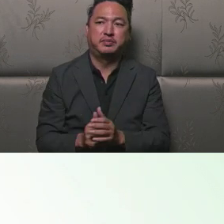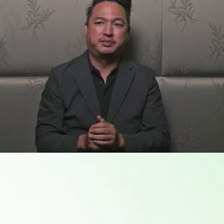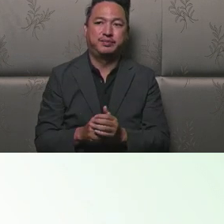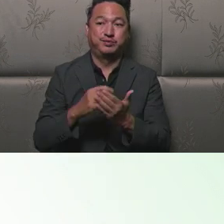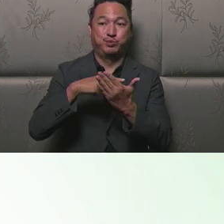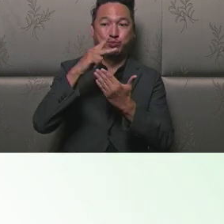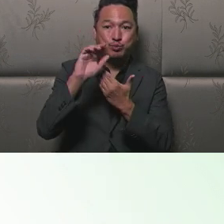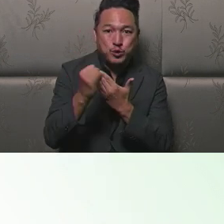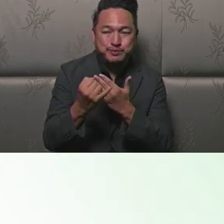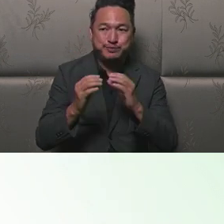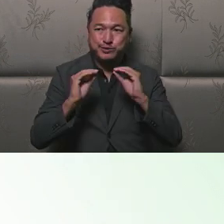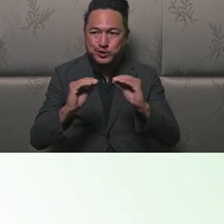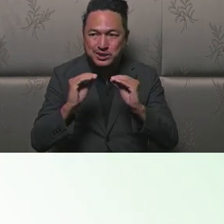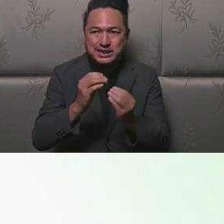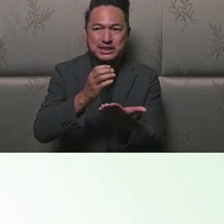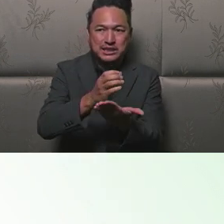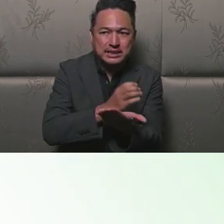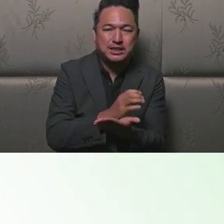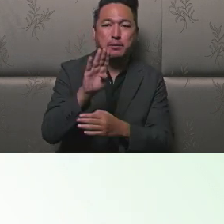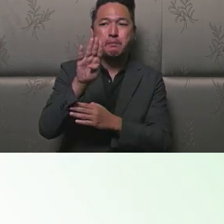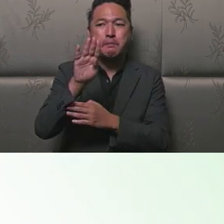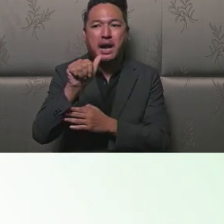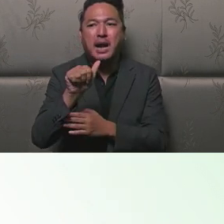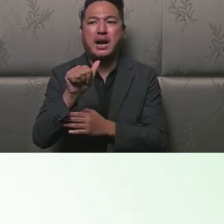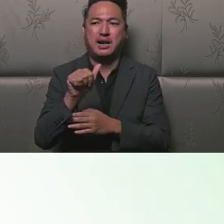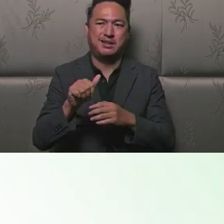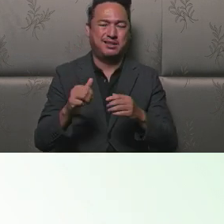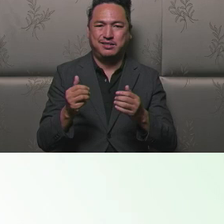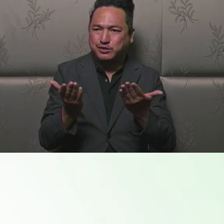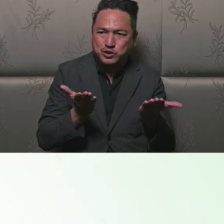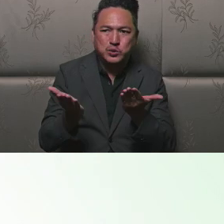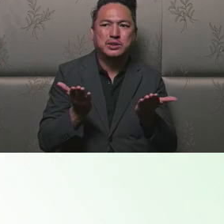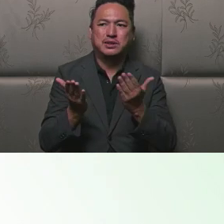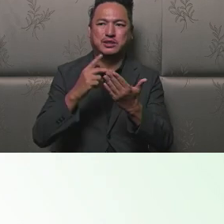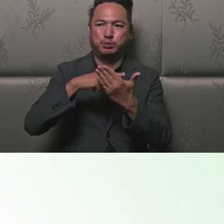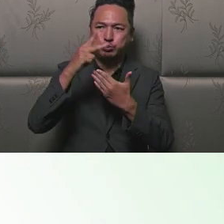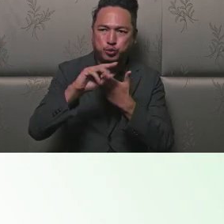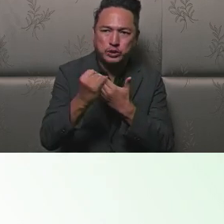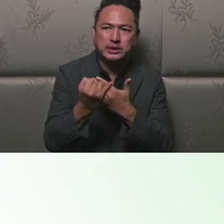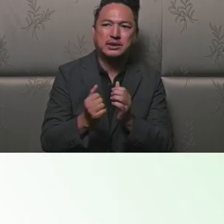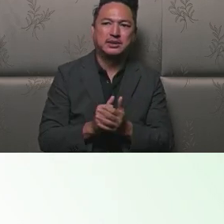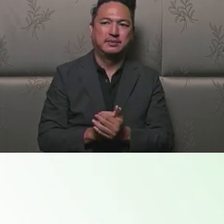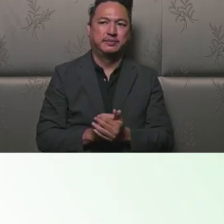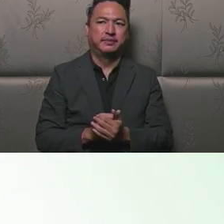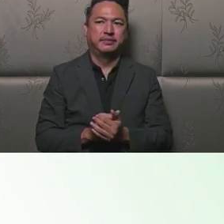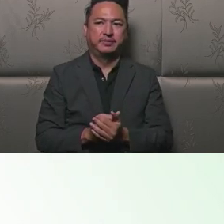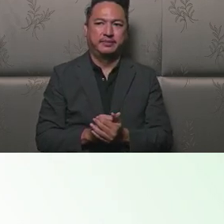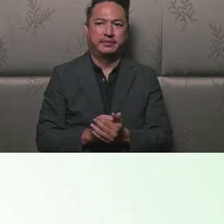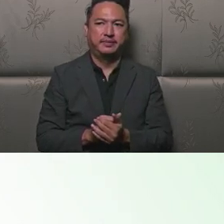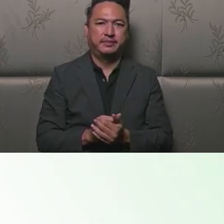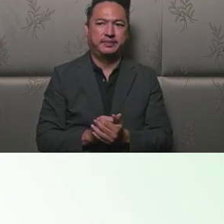systems. And as you can see, we have 111 majors